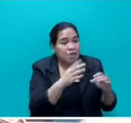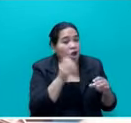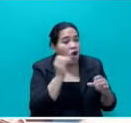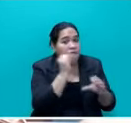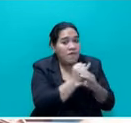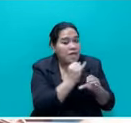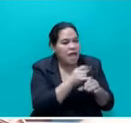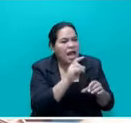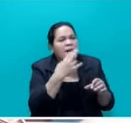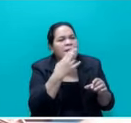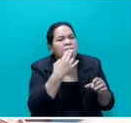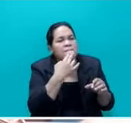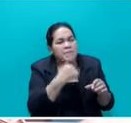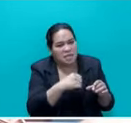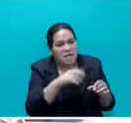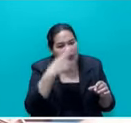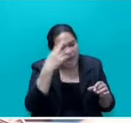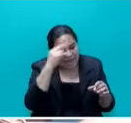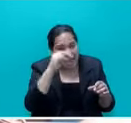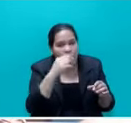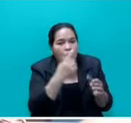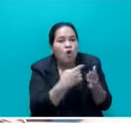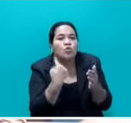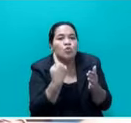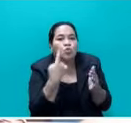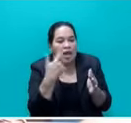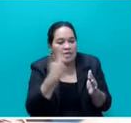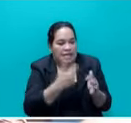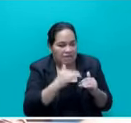over to go on the register?